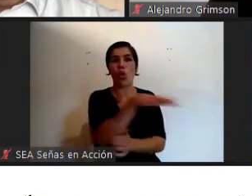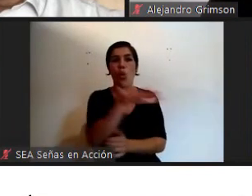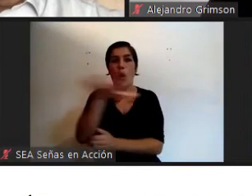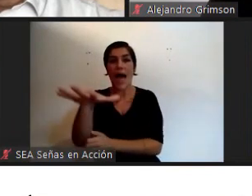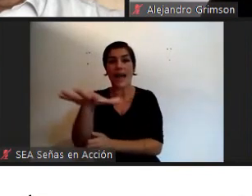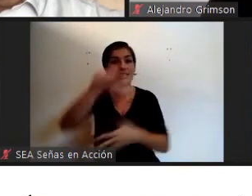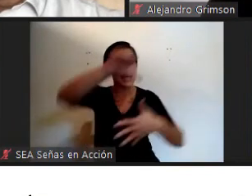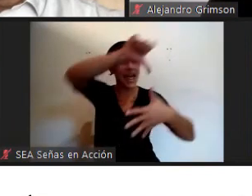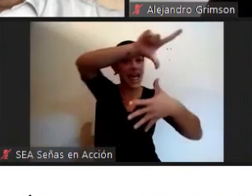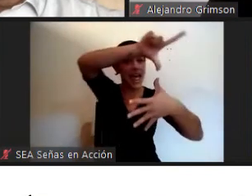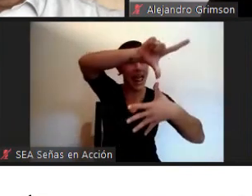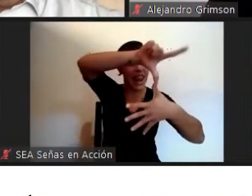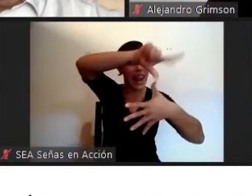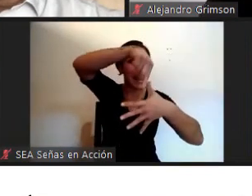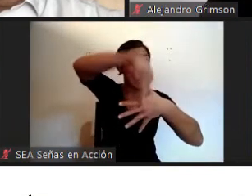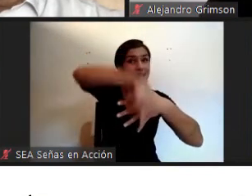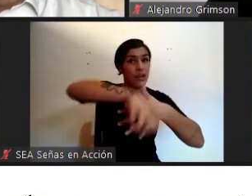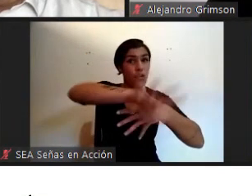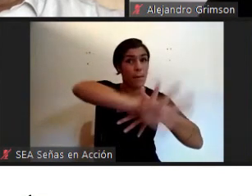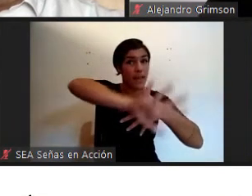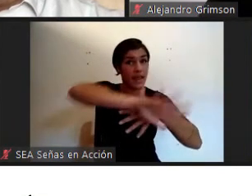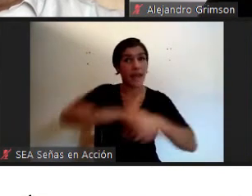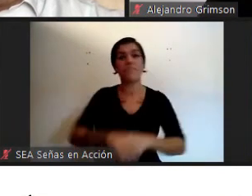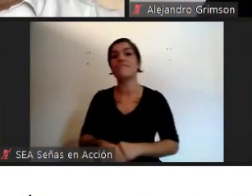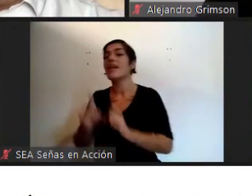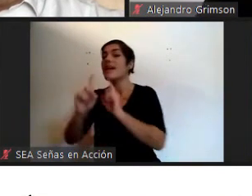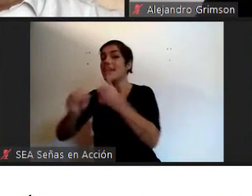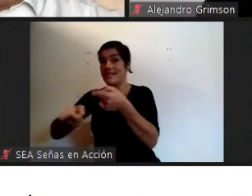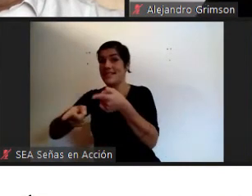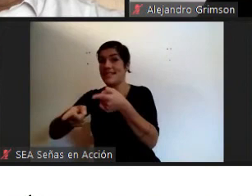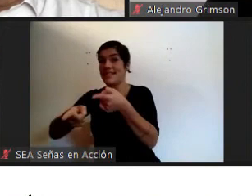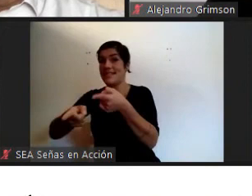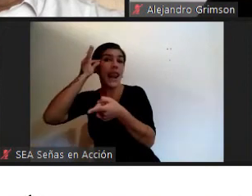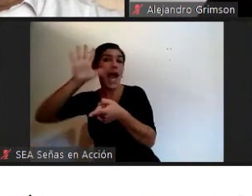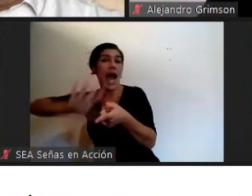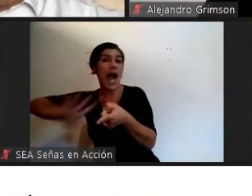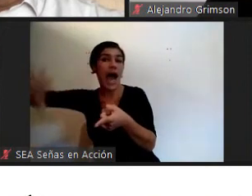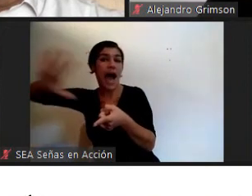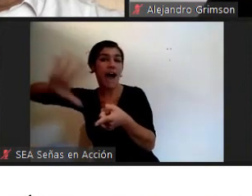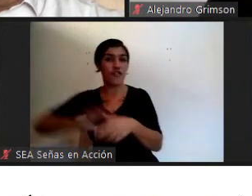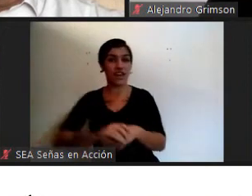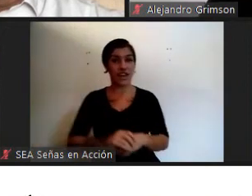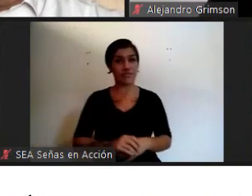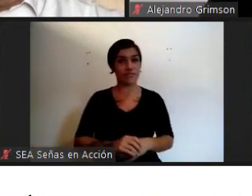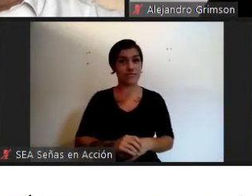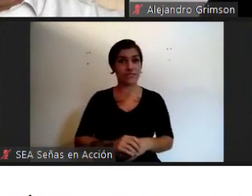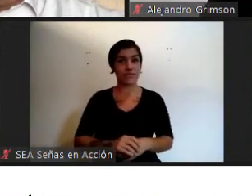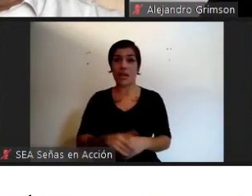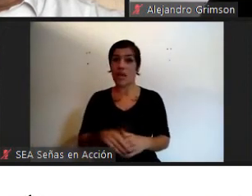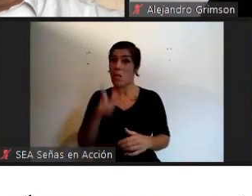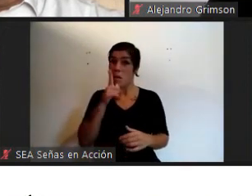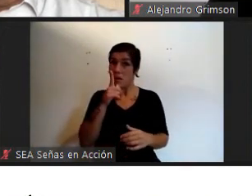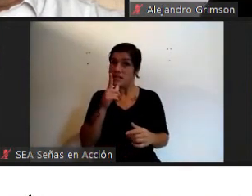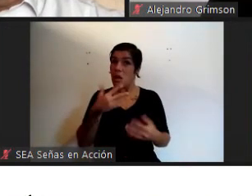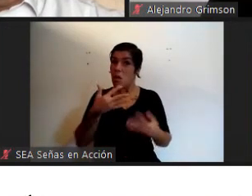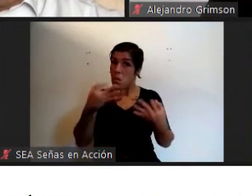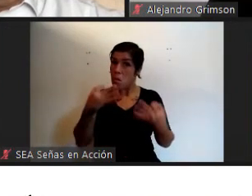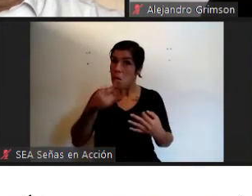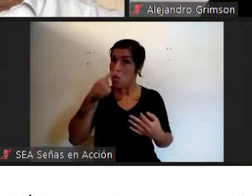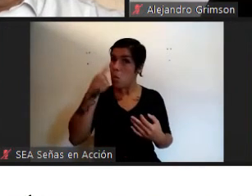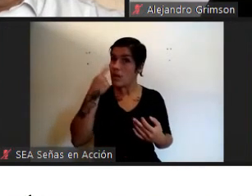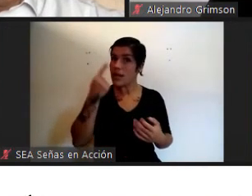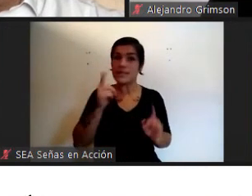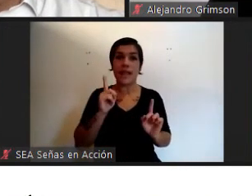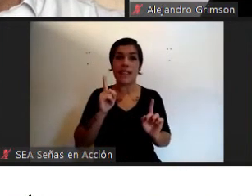maybe it is not mere chance, the fact that the two non-Latin American countries represented in the meeting we